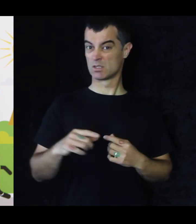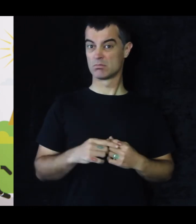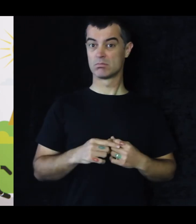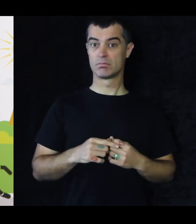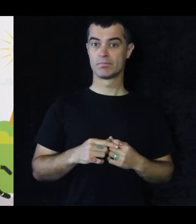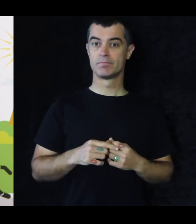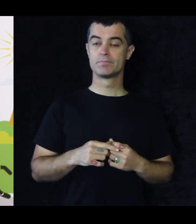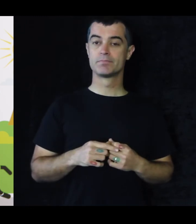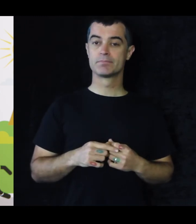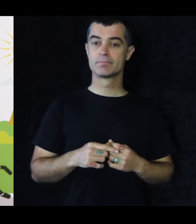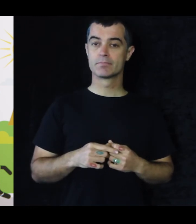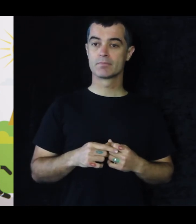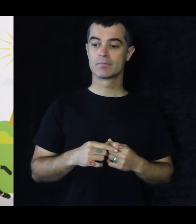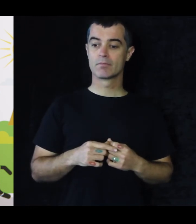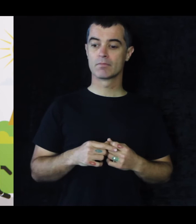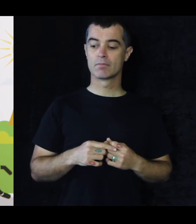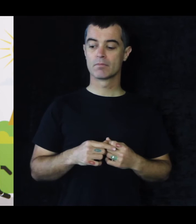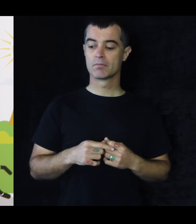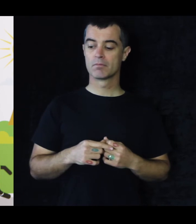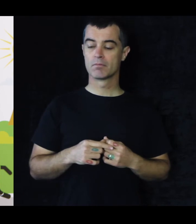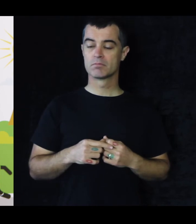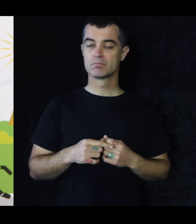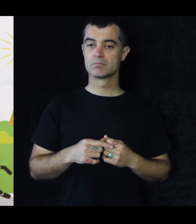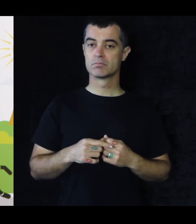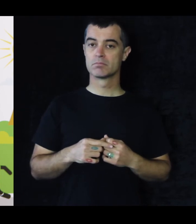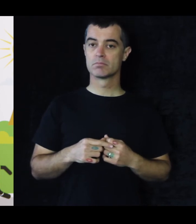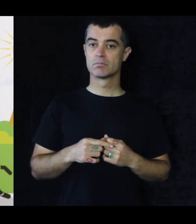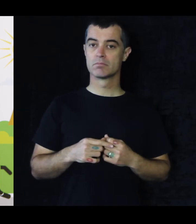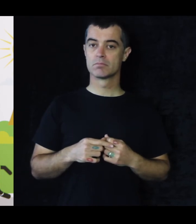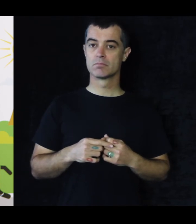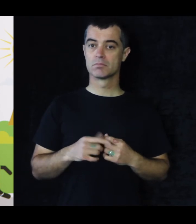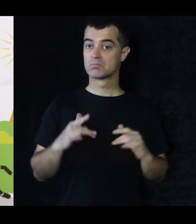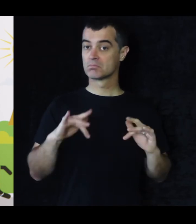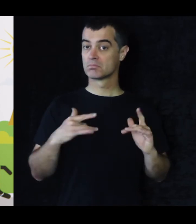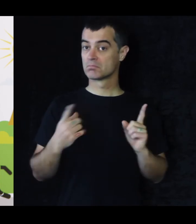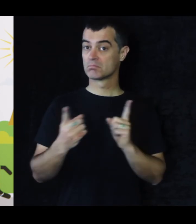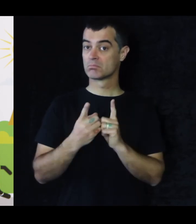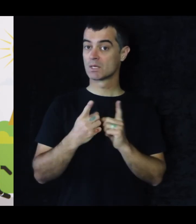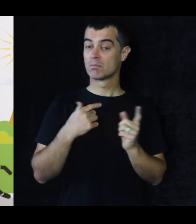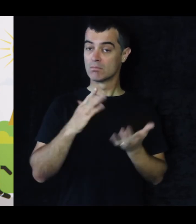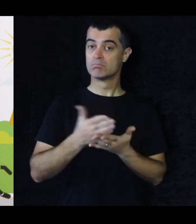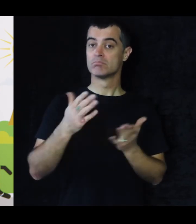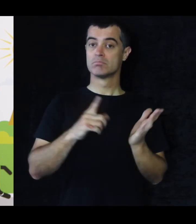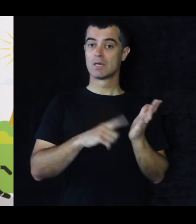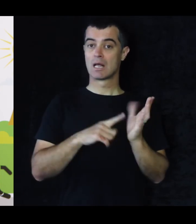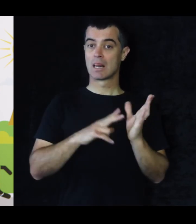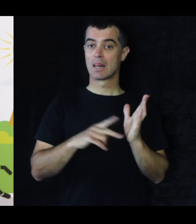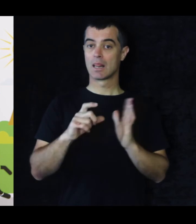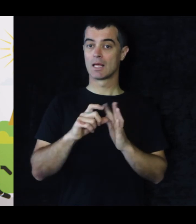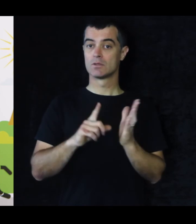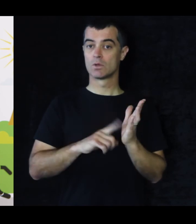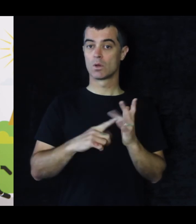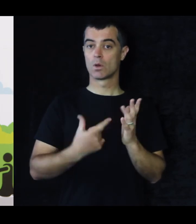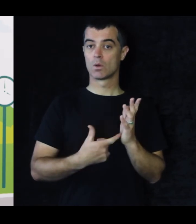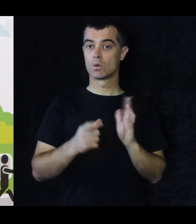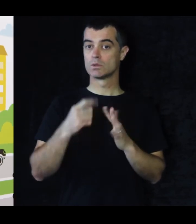Because I haven't often met my actual landlords. I've only known